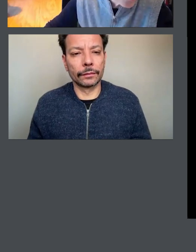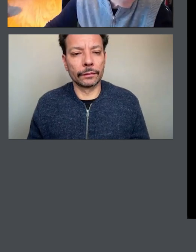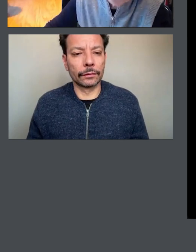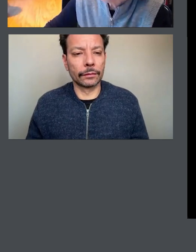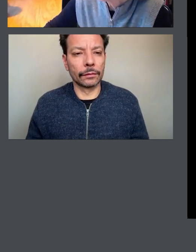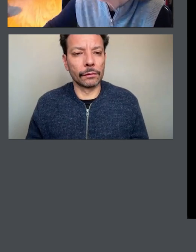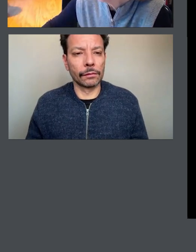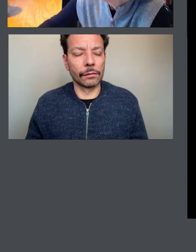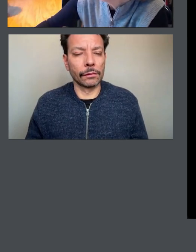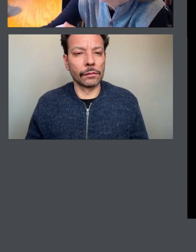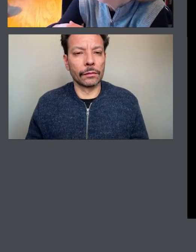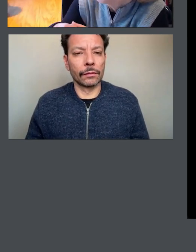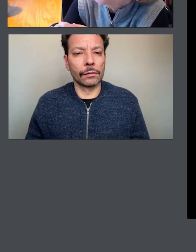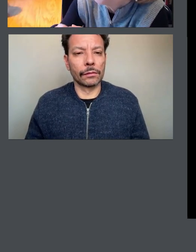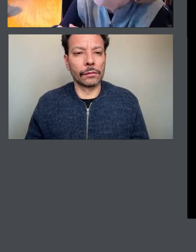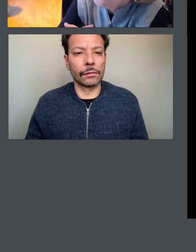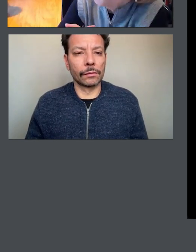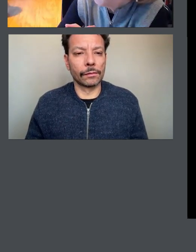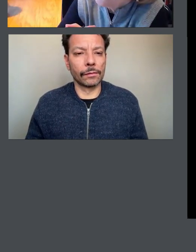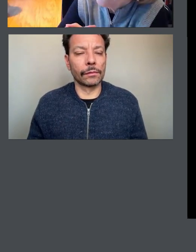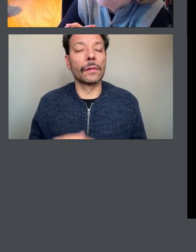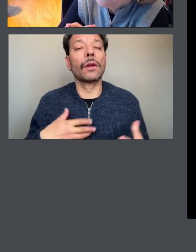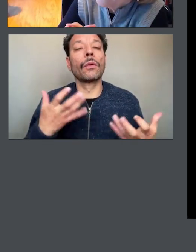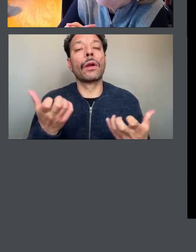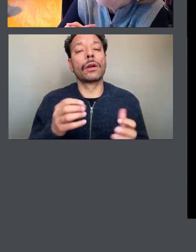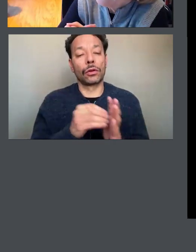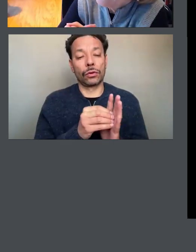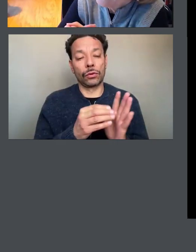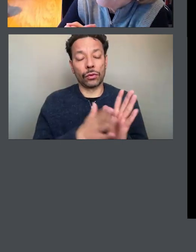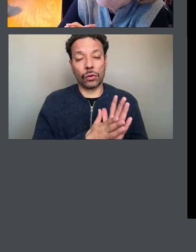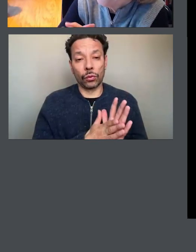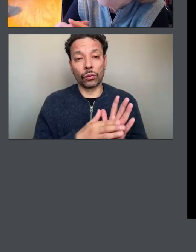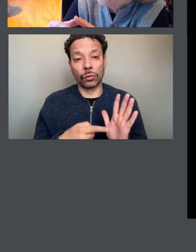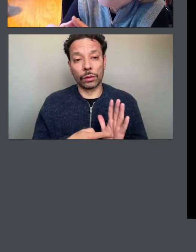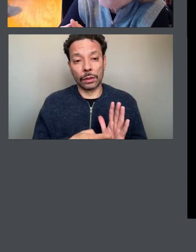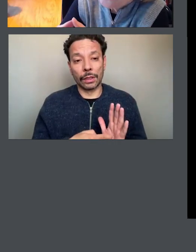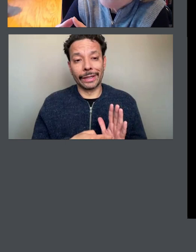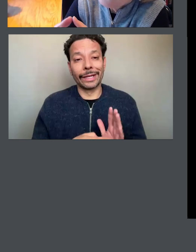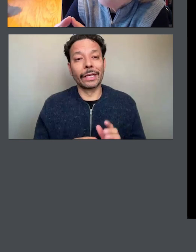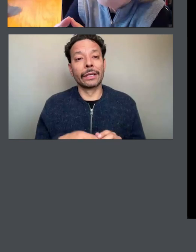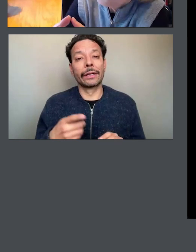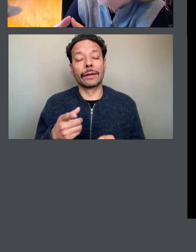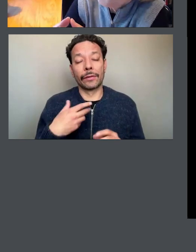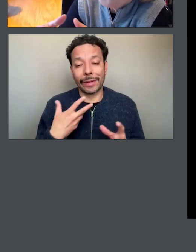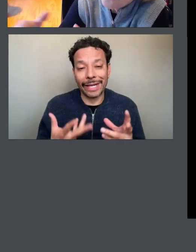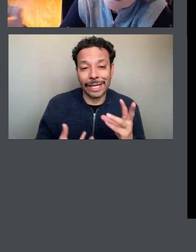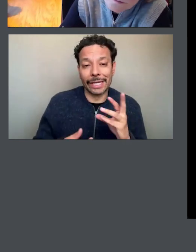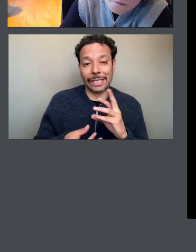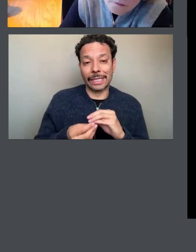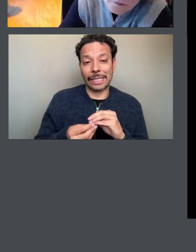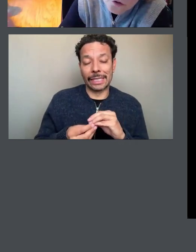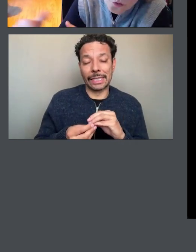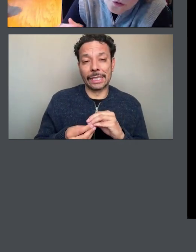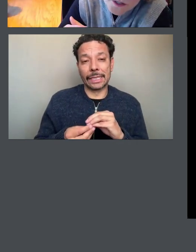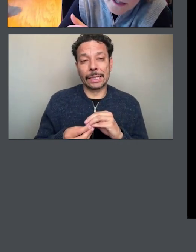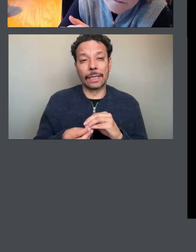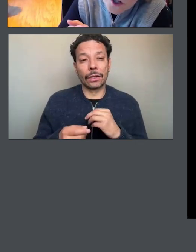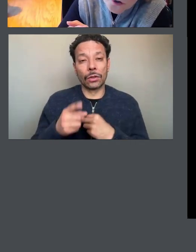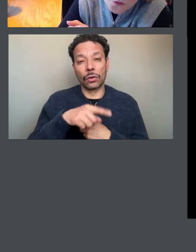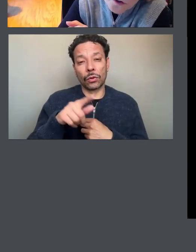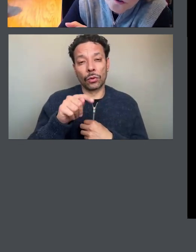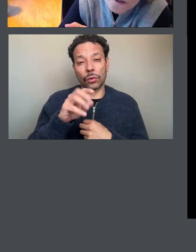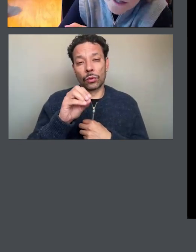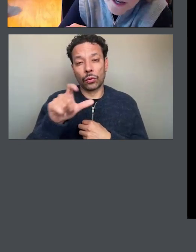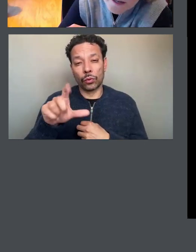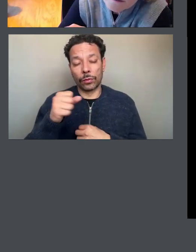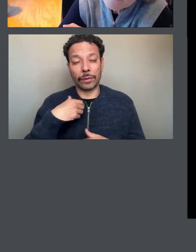And I want to note that in addition to the tools that I've shared